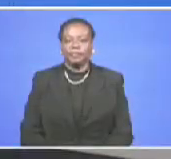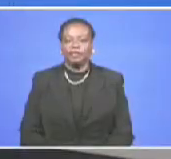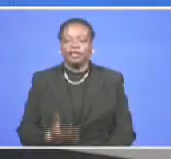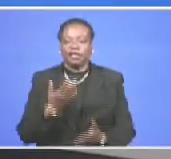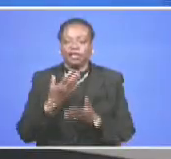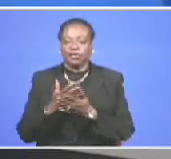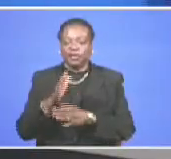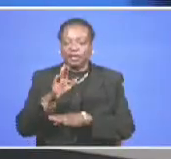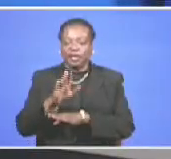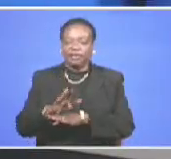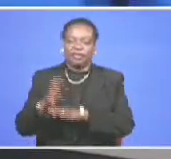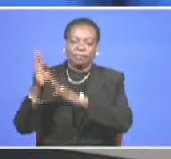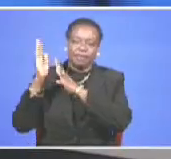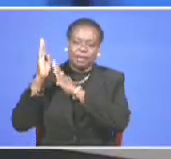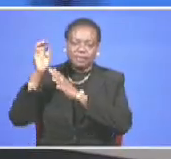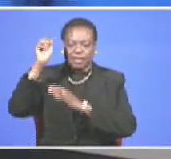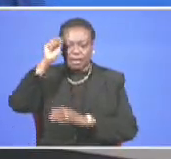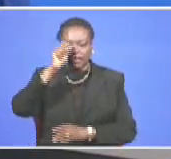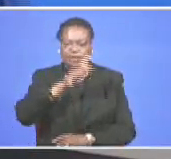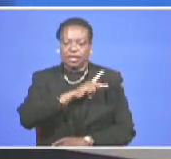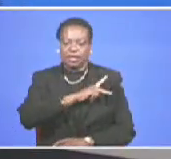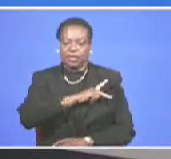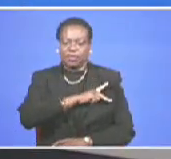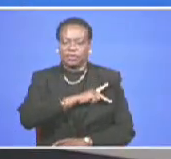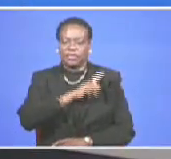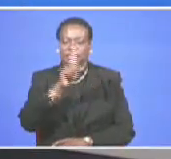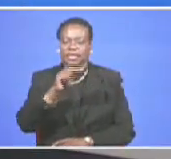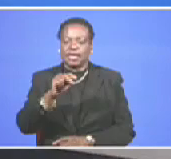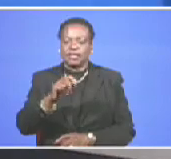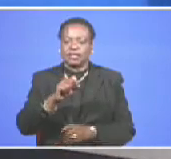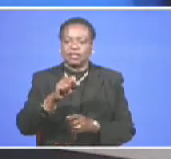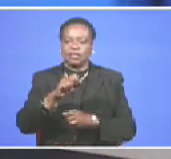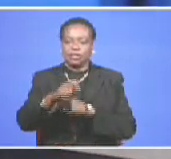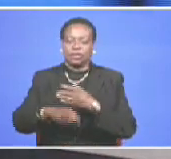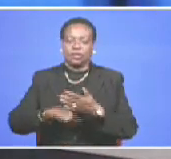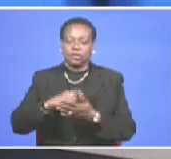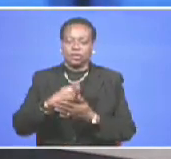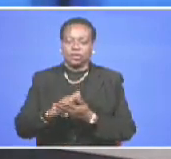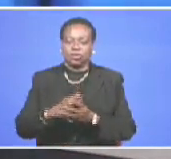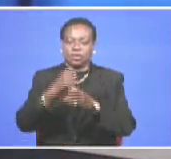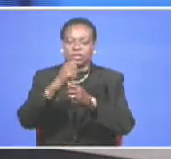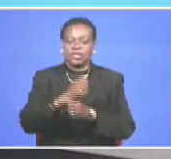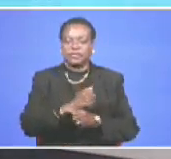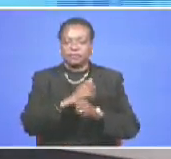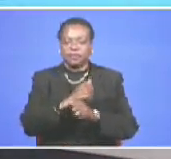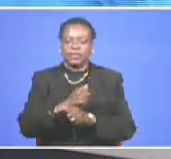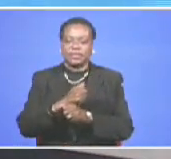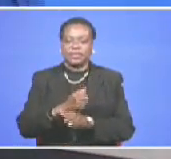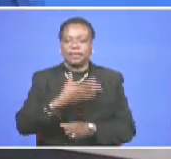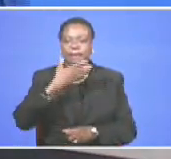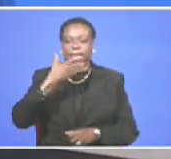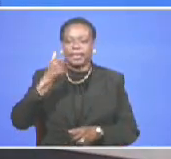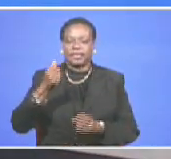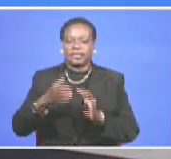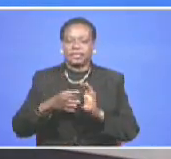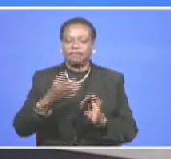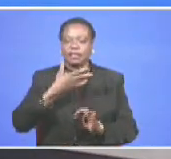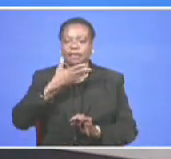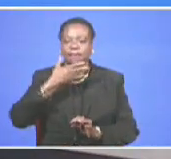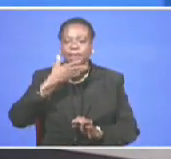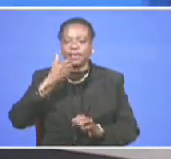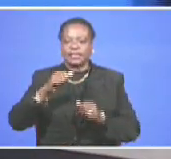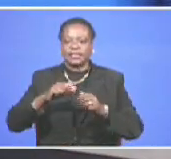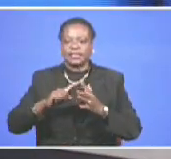Good evening, Bahamas. I'm Amajal Knowles with your ZNS Total Sports. The best of the best regatta getting underway earlier today at the Montague